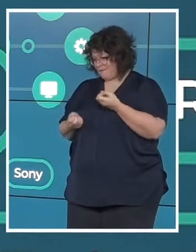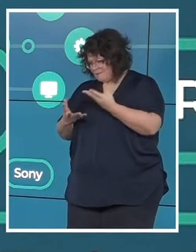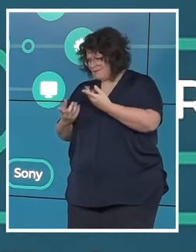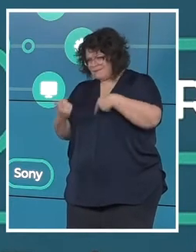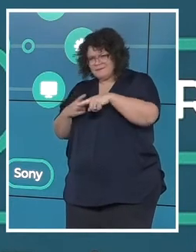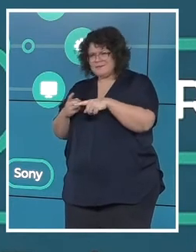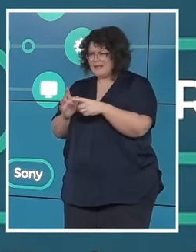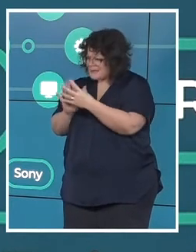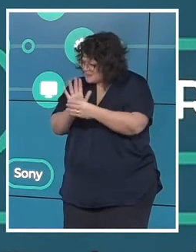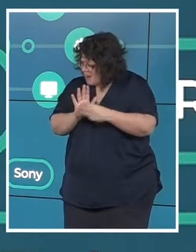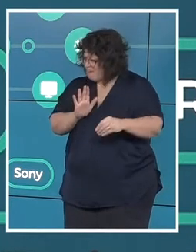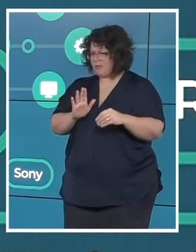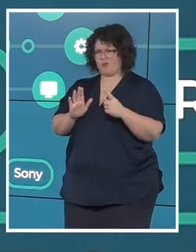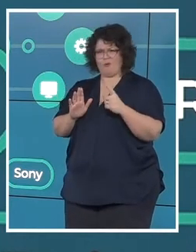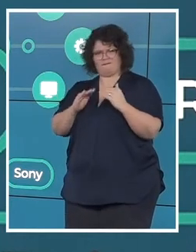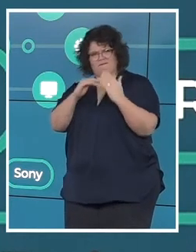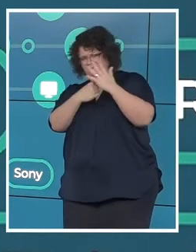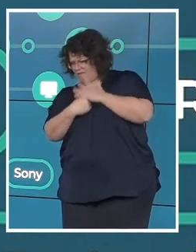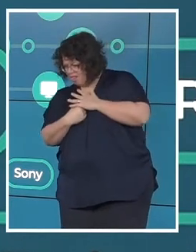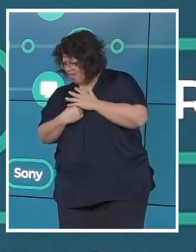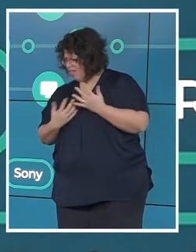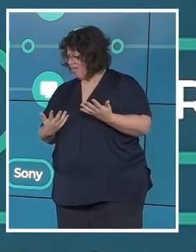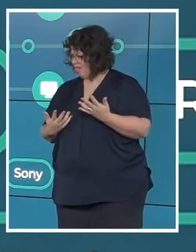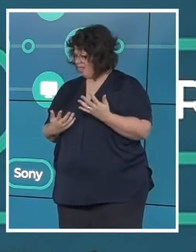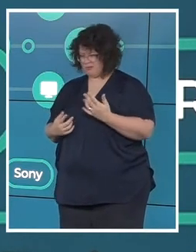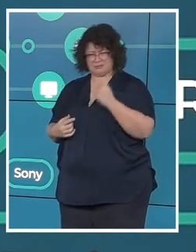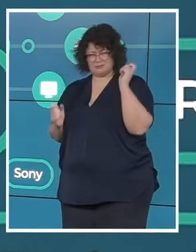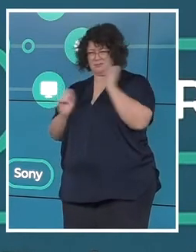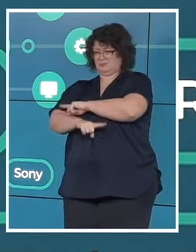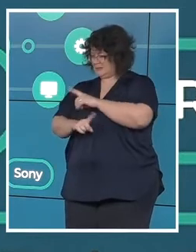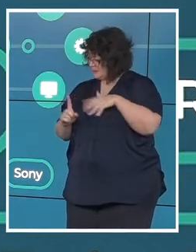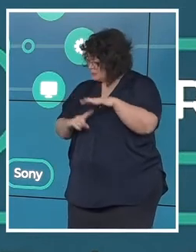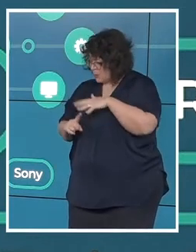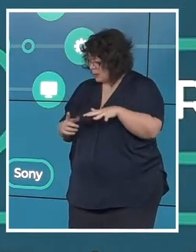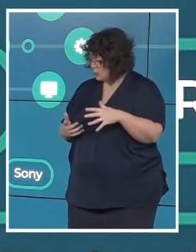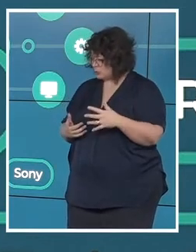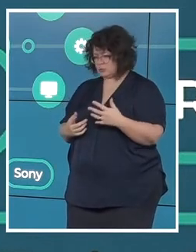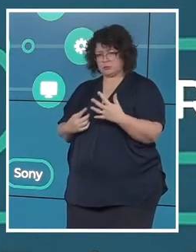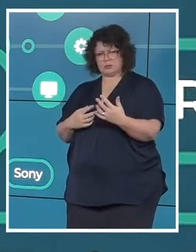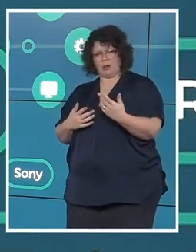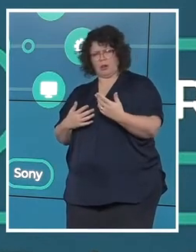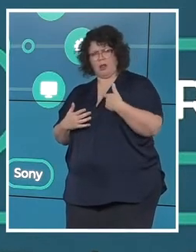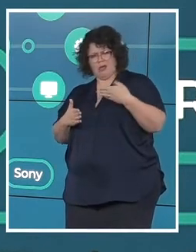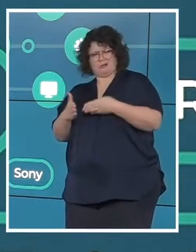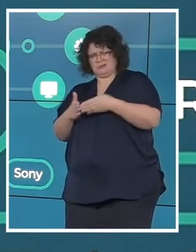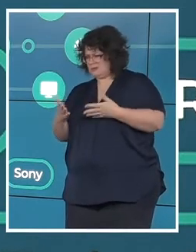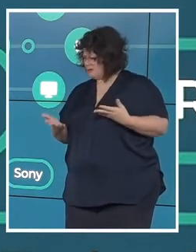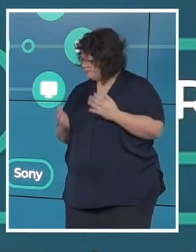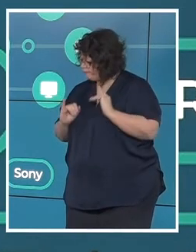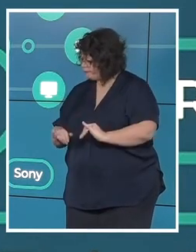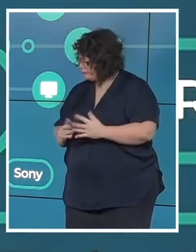an accessibility guide. So if anyone feels inspired, they have easy access to steps they can take to make